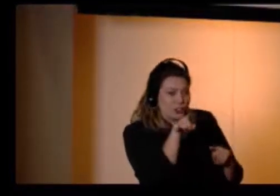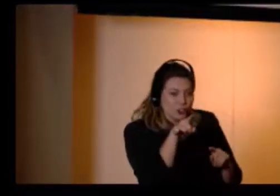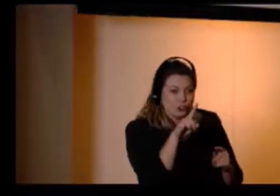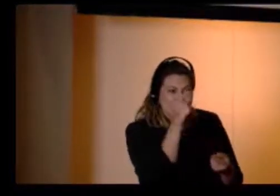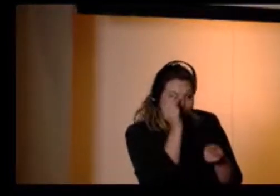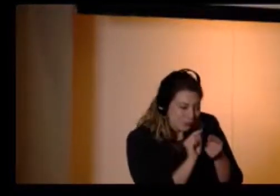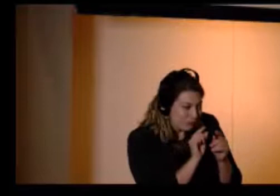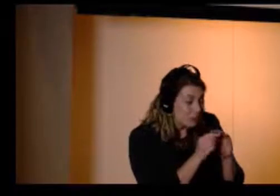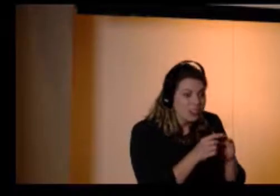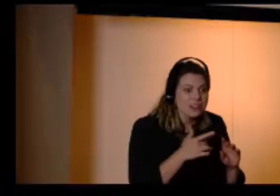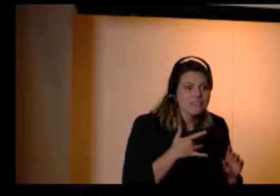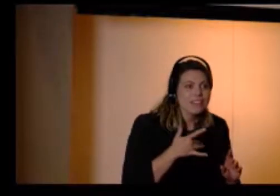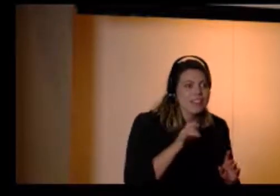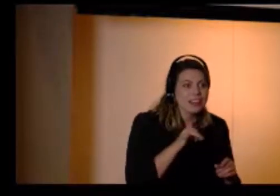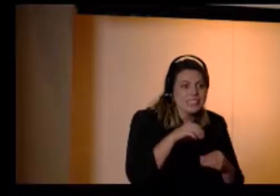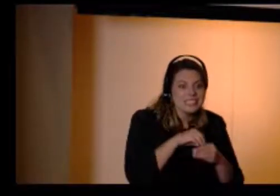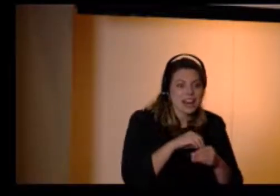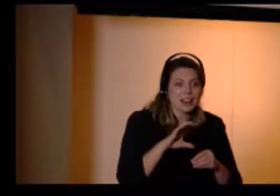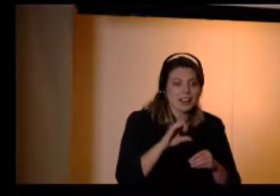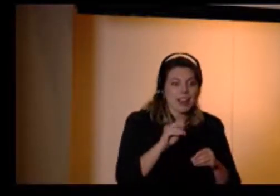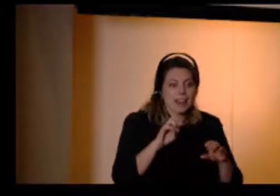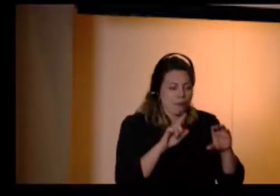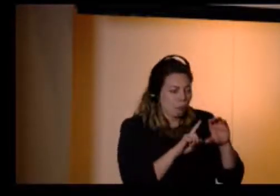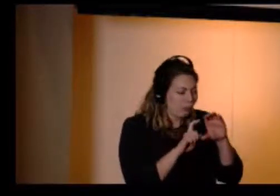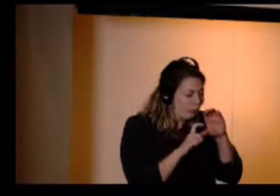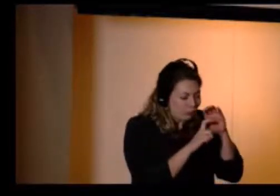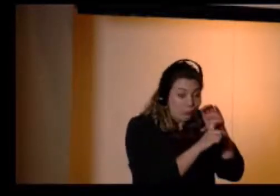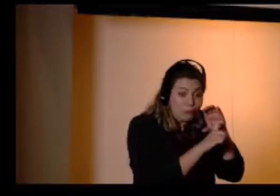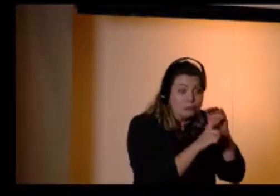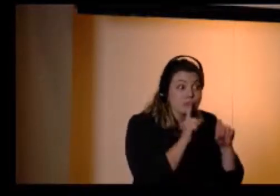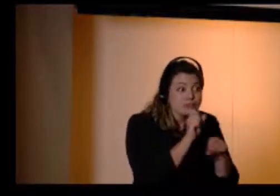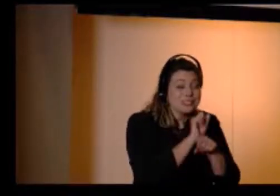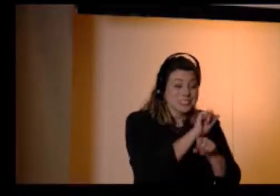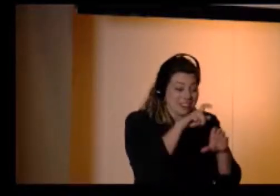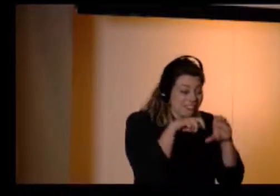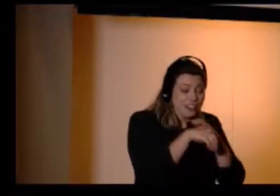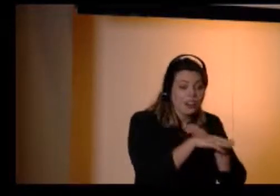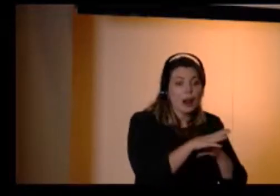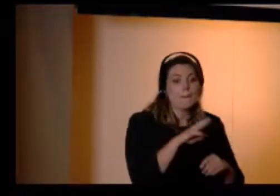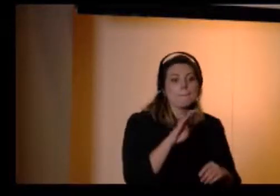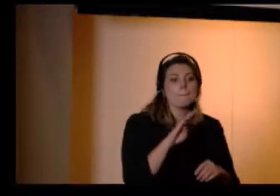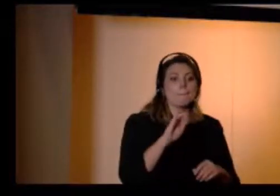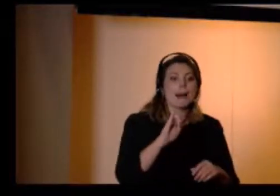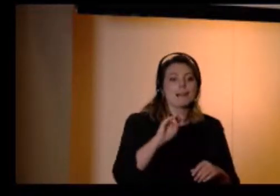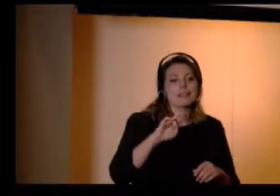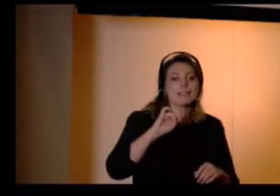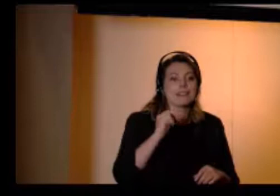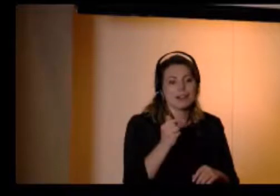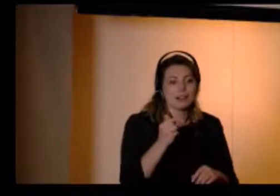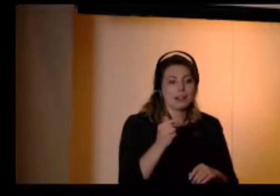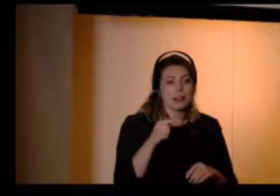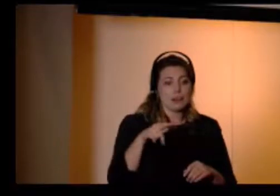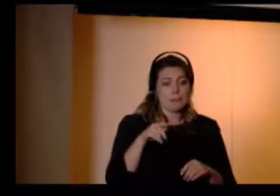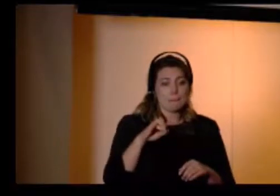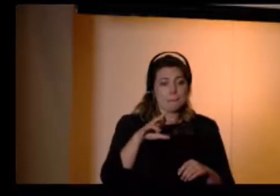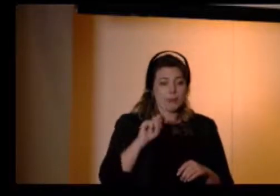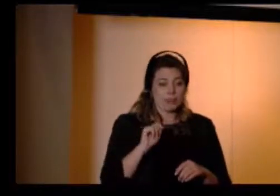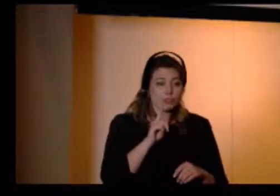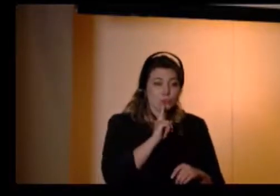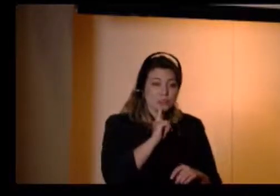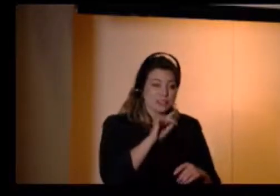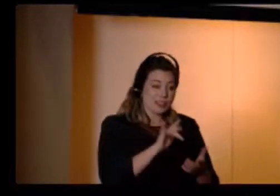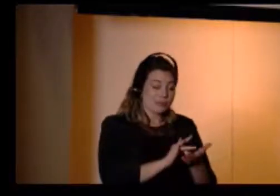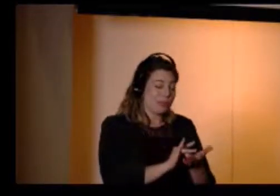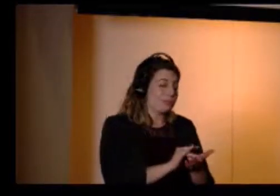it felt like being in a cave. He was actually able to go into this binding pocket where a drug would bind and